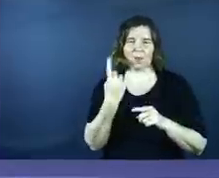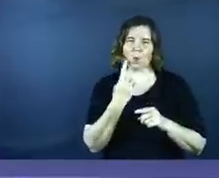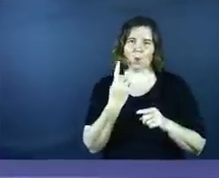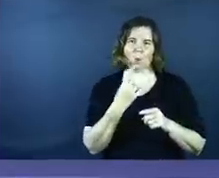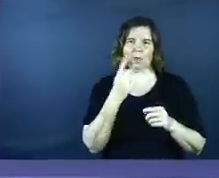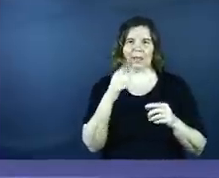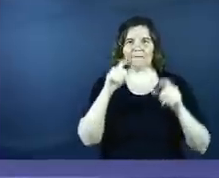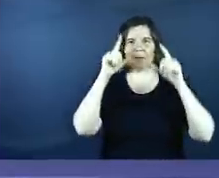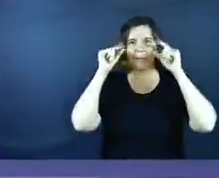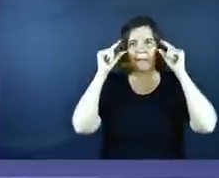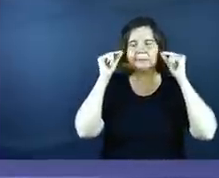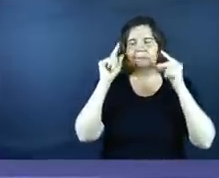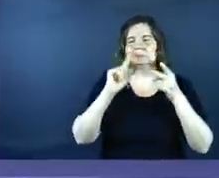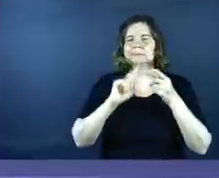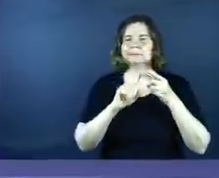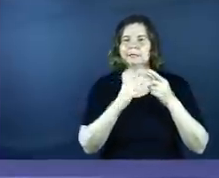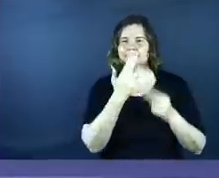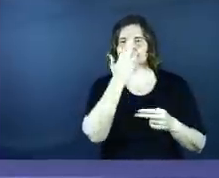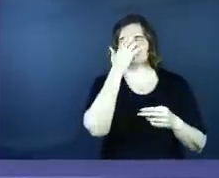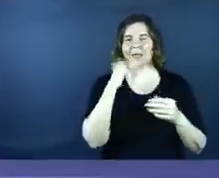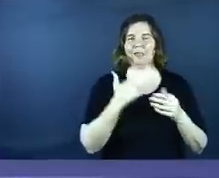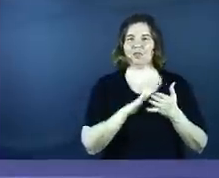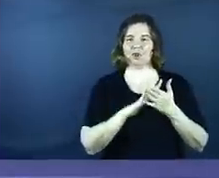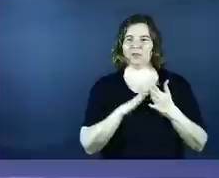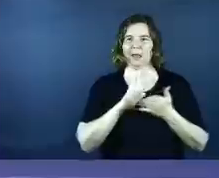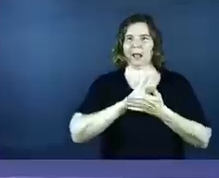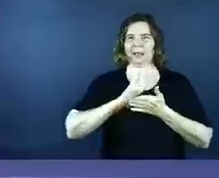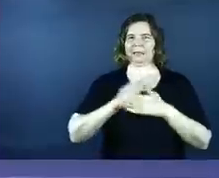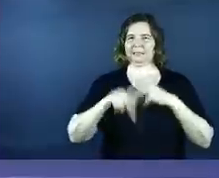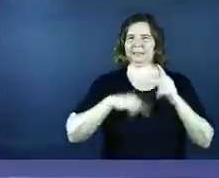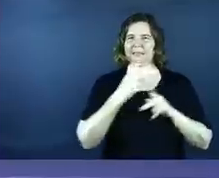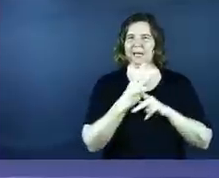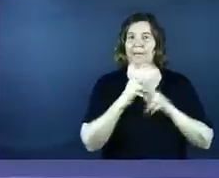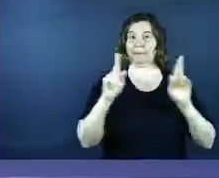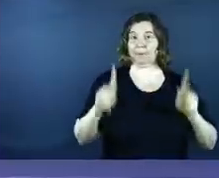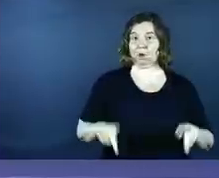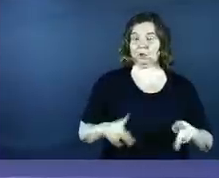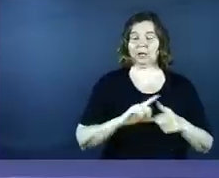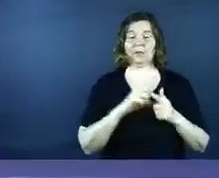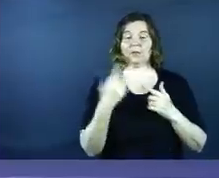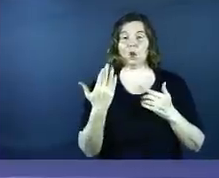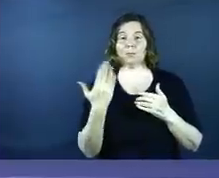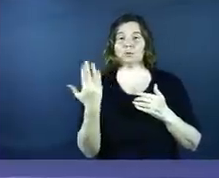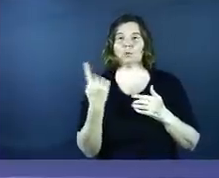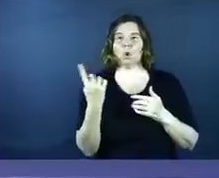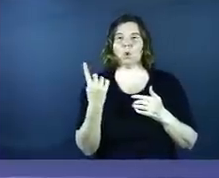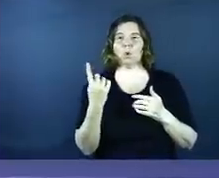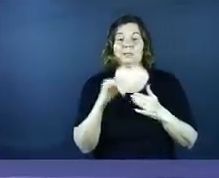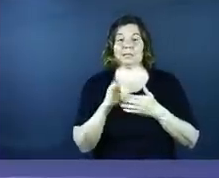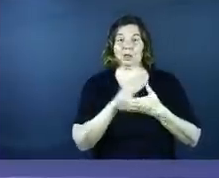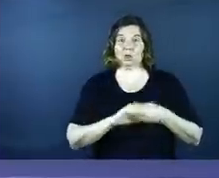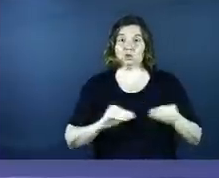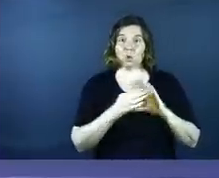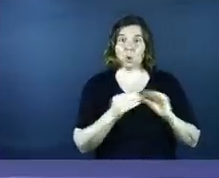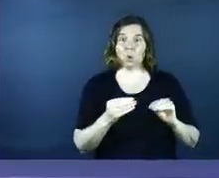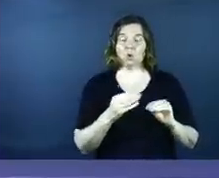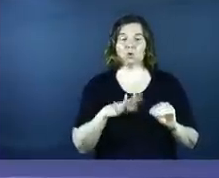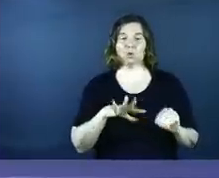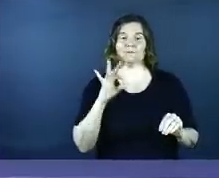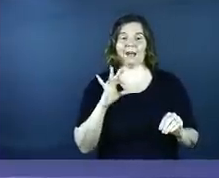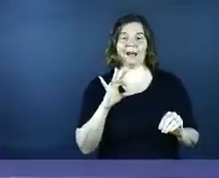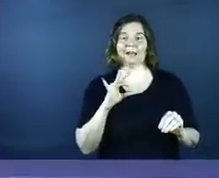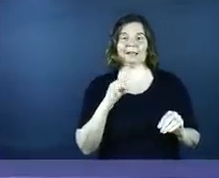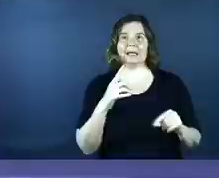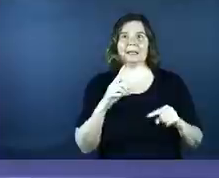always wear glasses, and they're that scientific, academic type of a person. And they almost always in the story, you find that